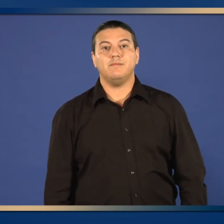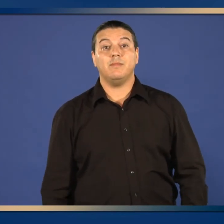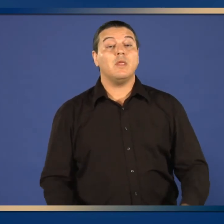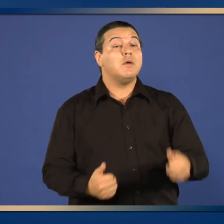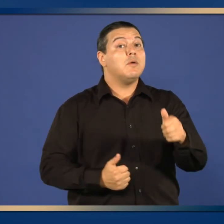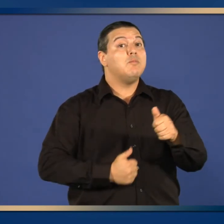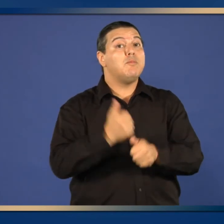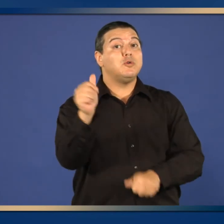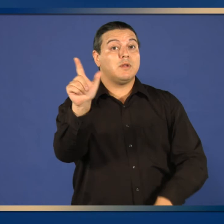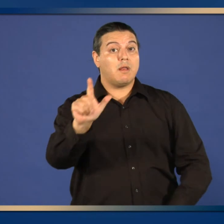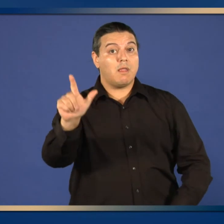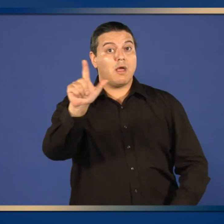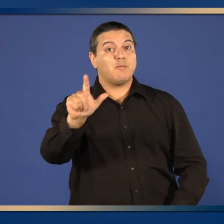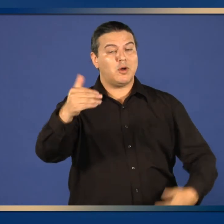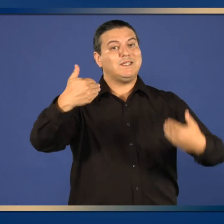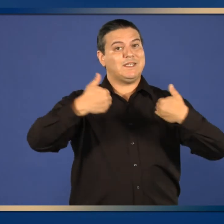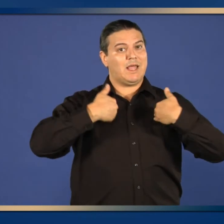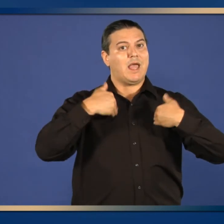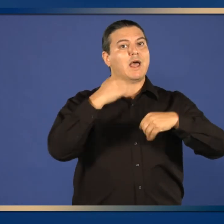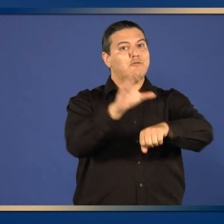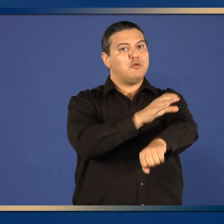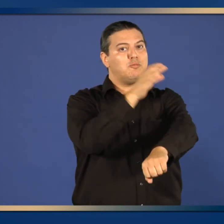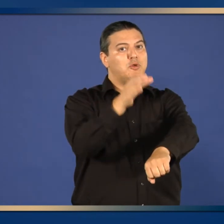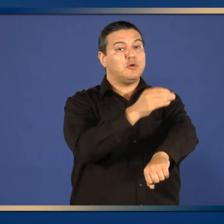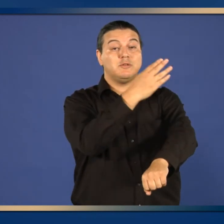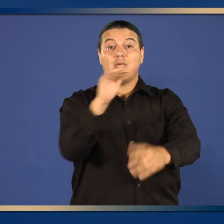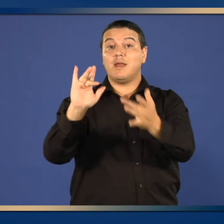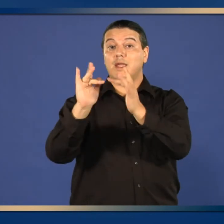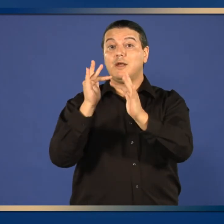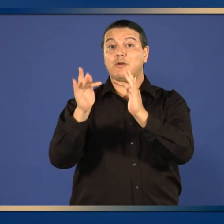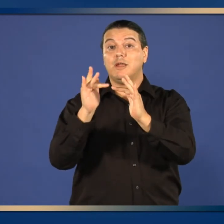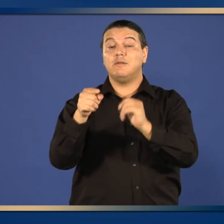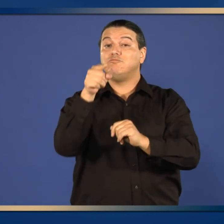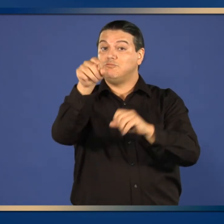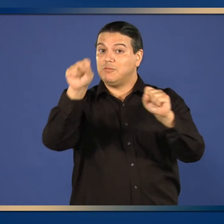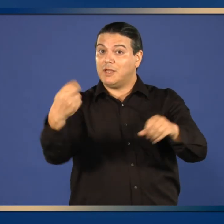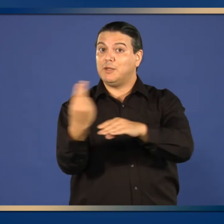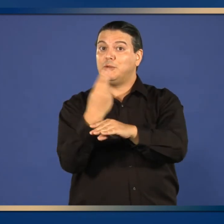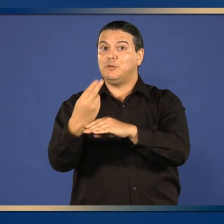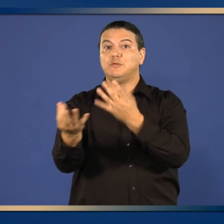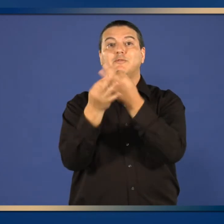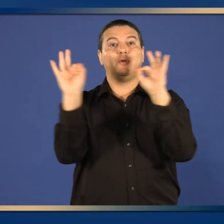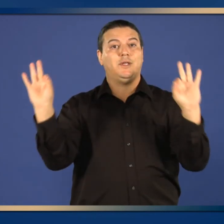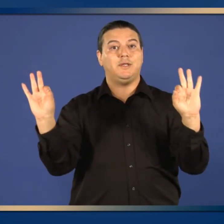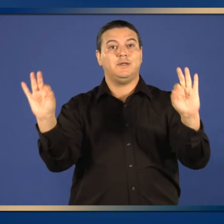Most public libraries have computers and internet access free to the public.